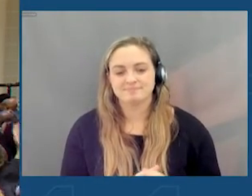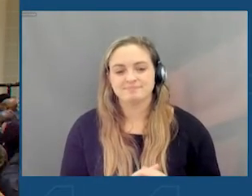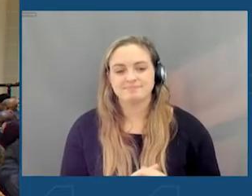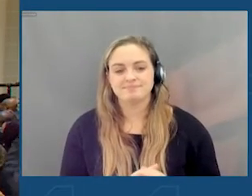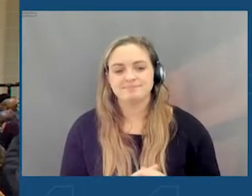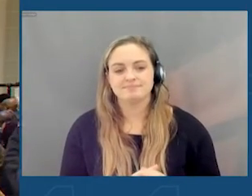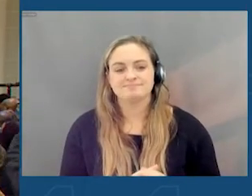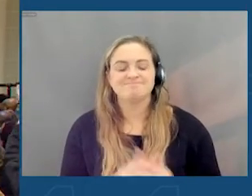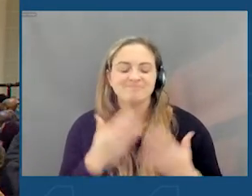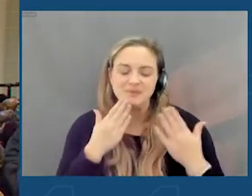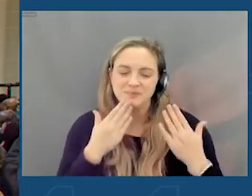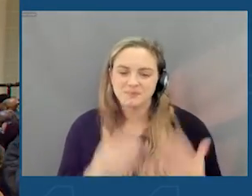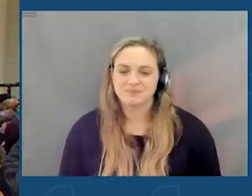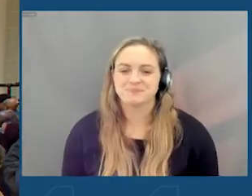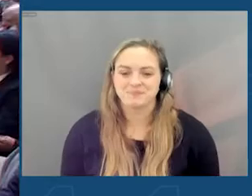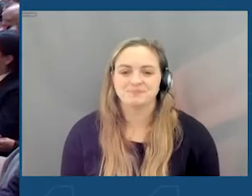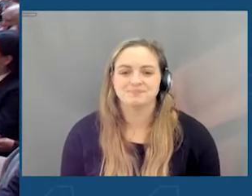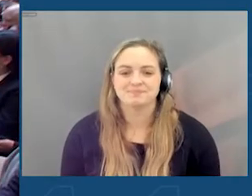Thank you.